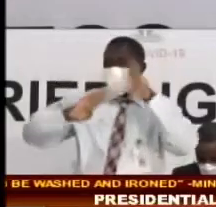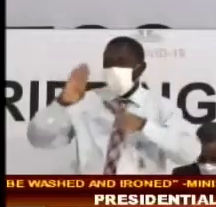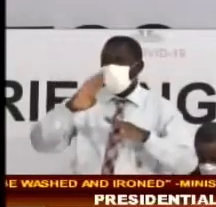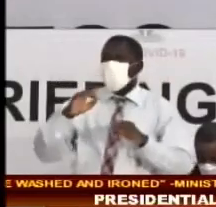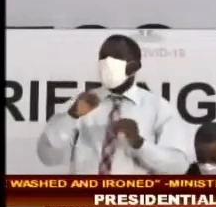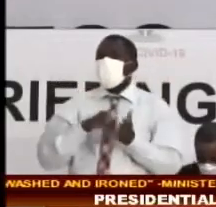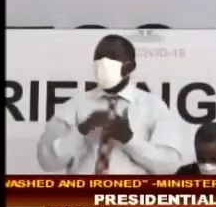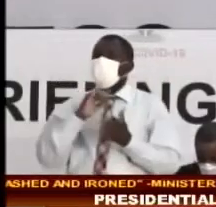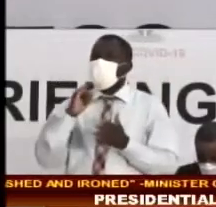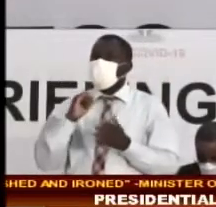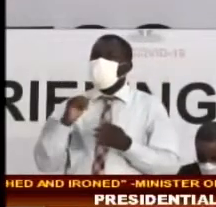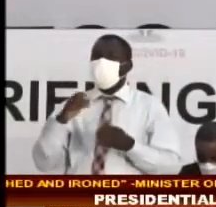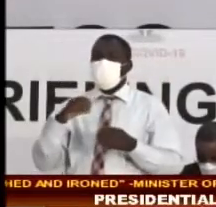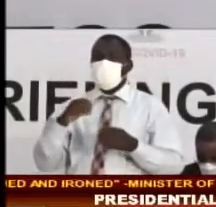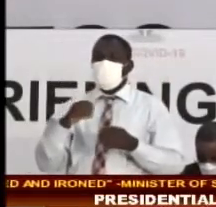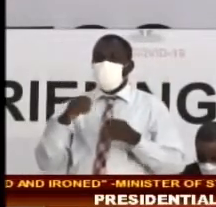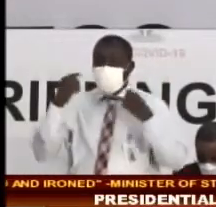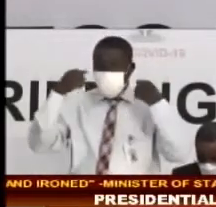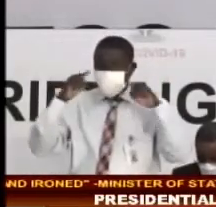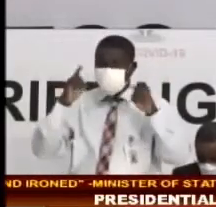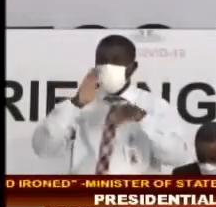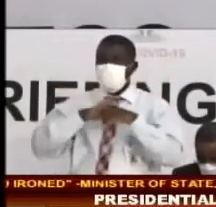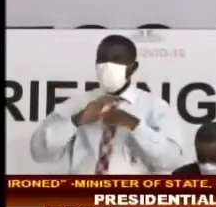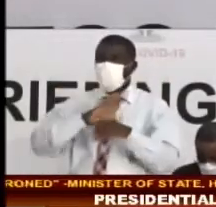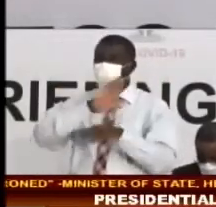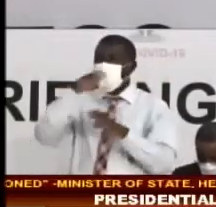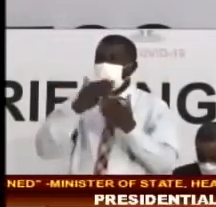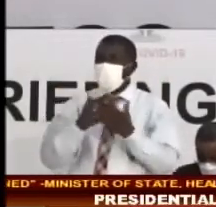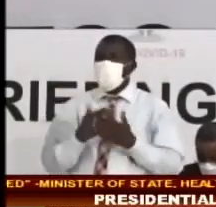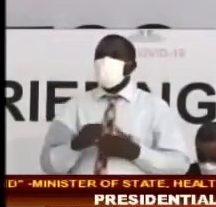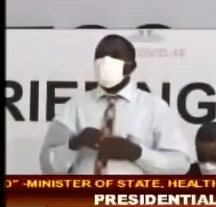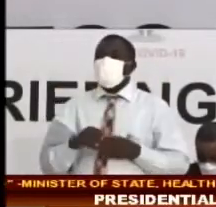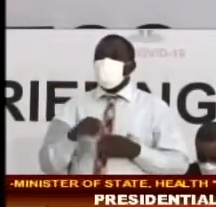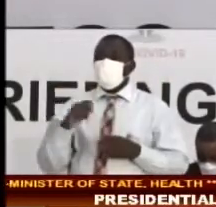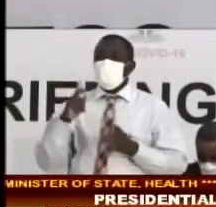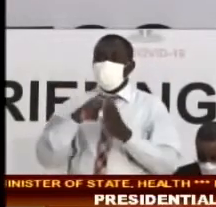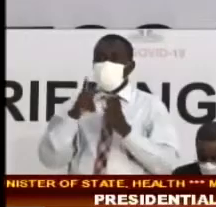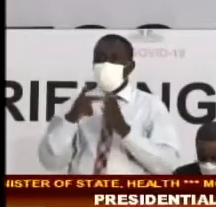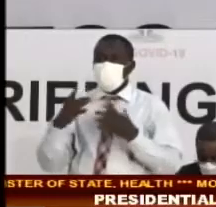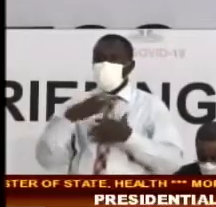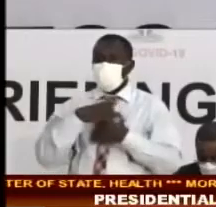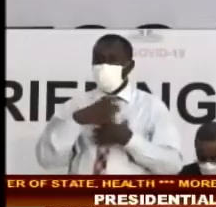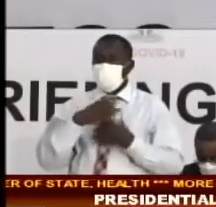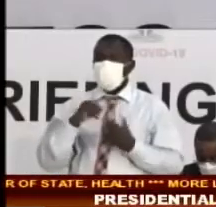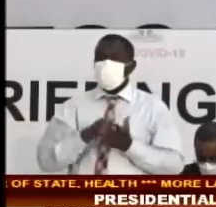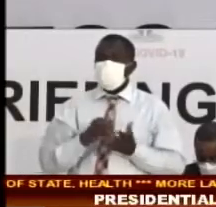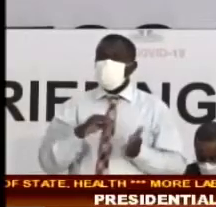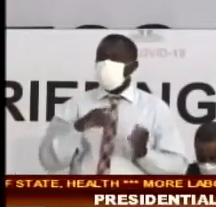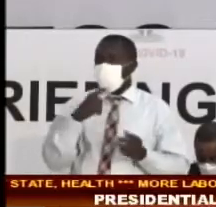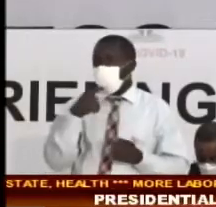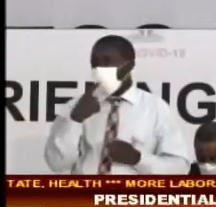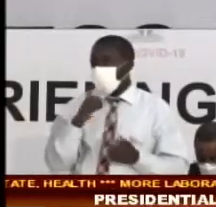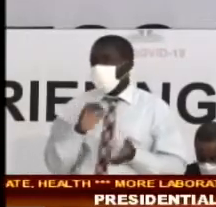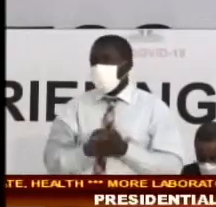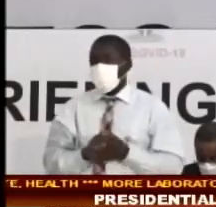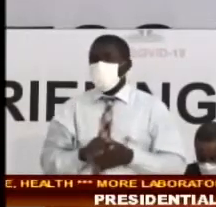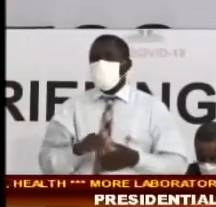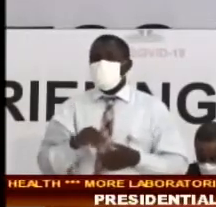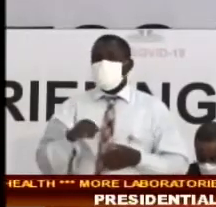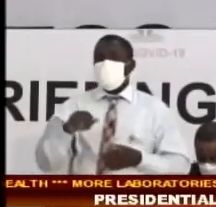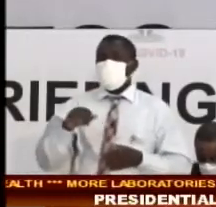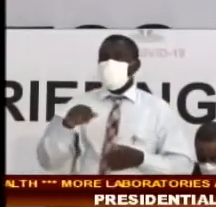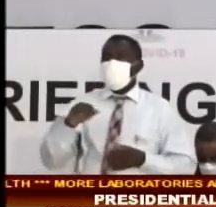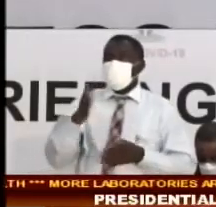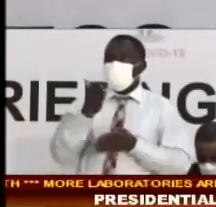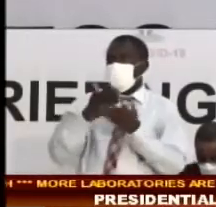public interest, guidance, and safety. It also quoted, among others, Section